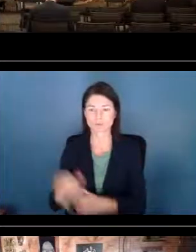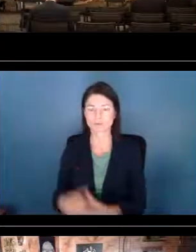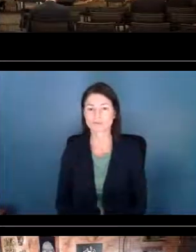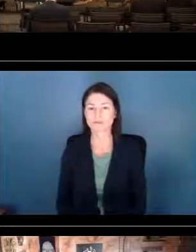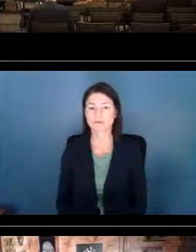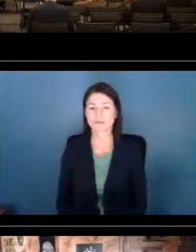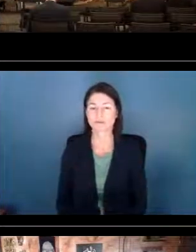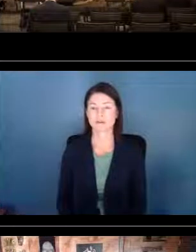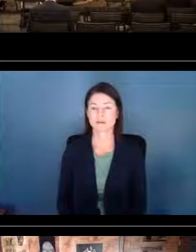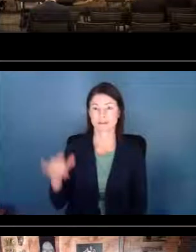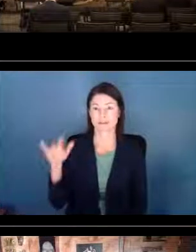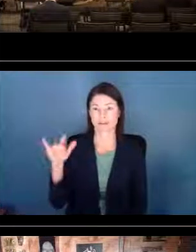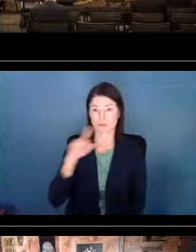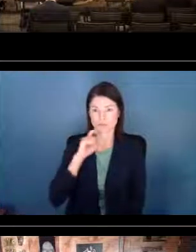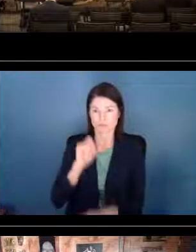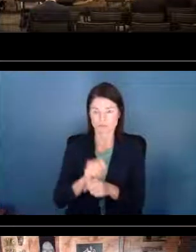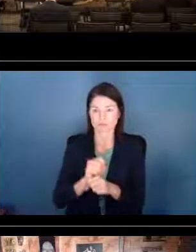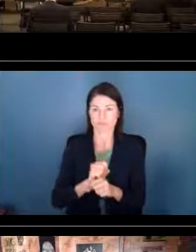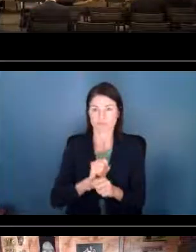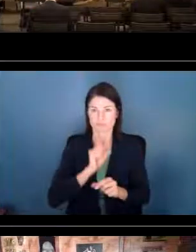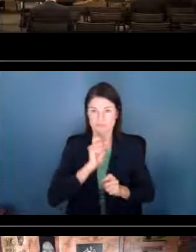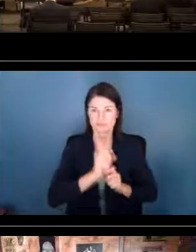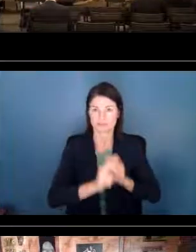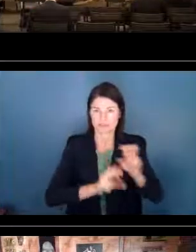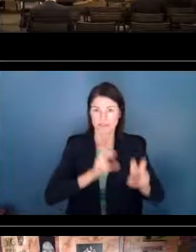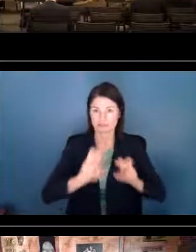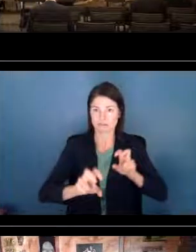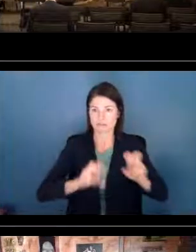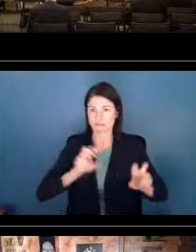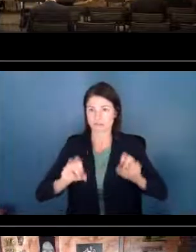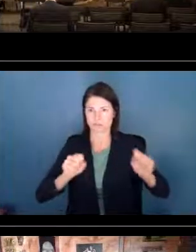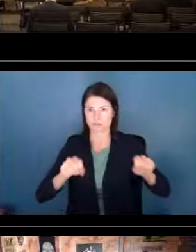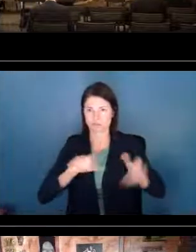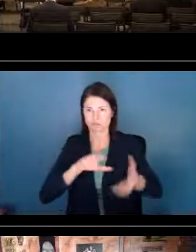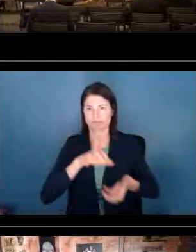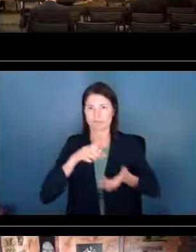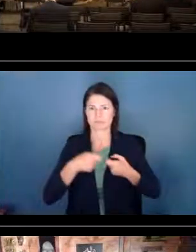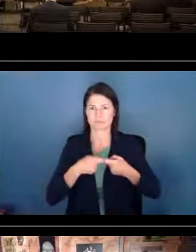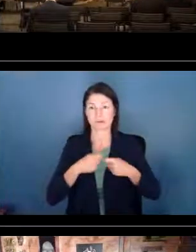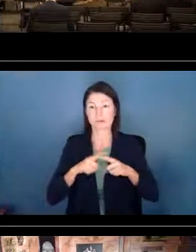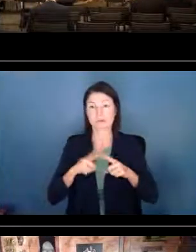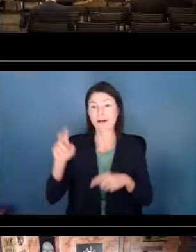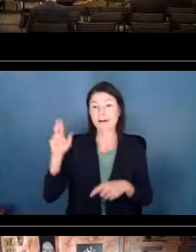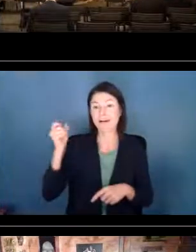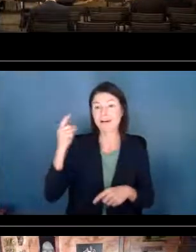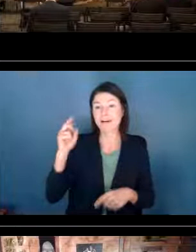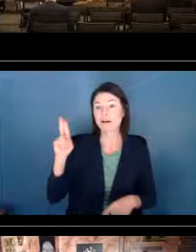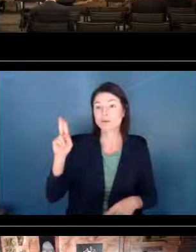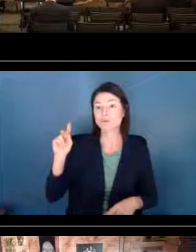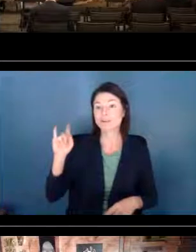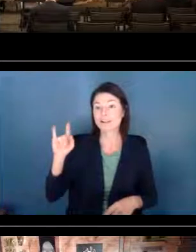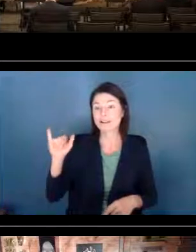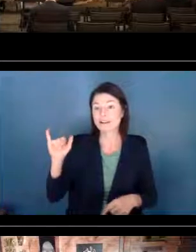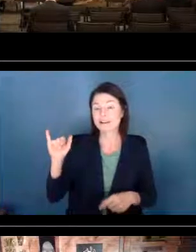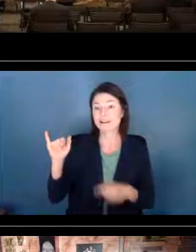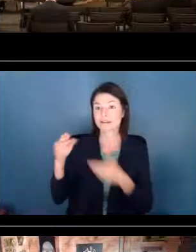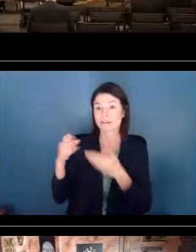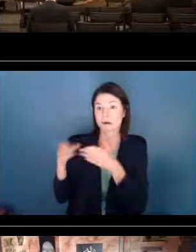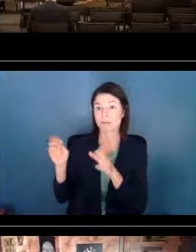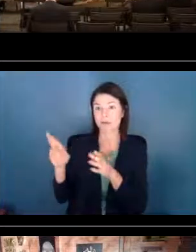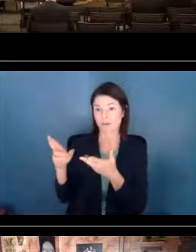these investments, but the utility companies, be it municipal or investor owned, are telling